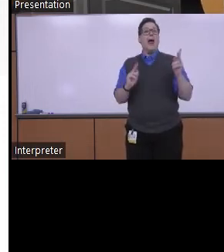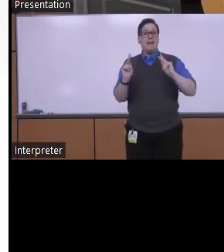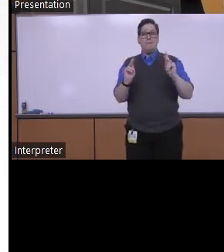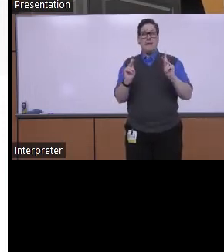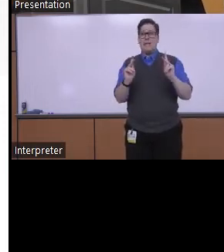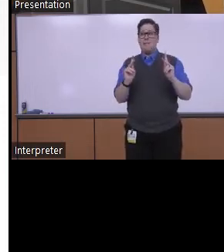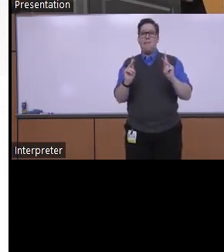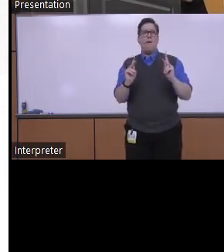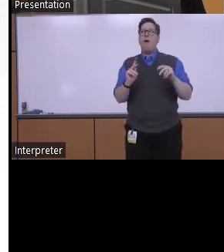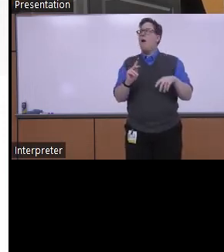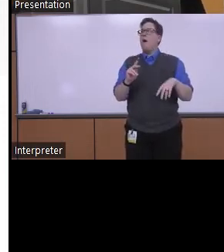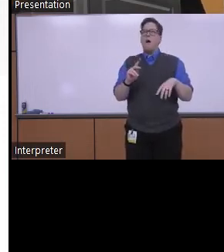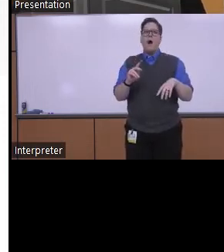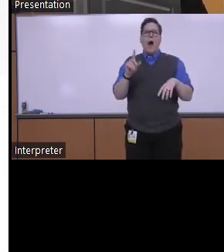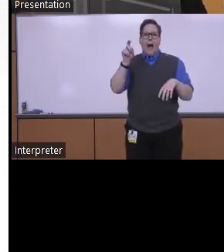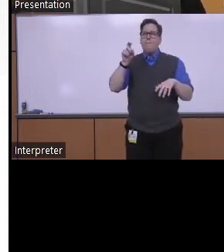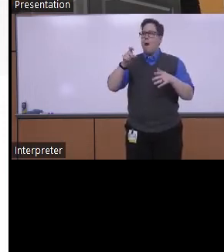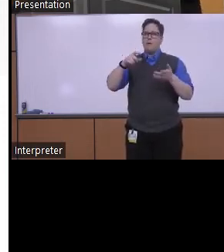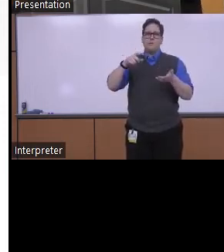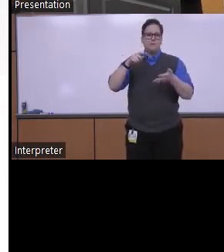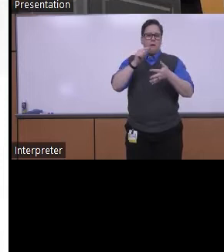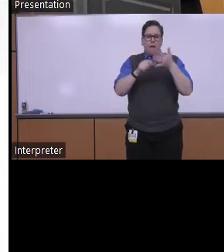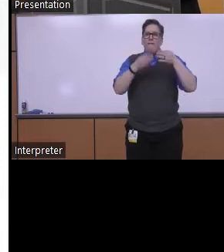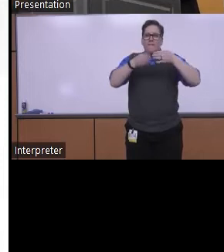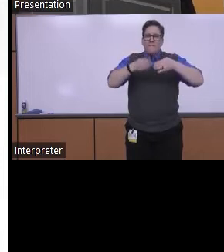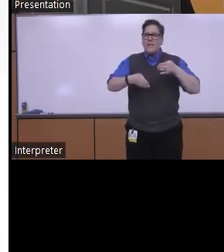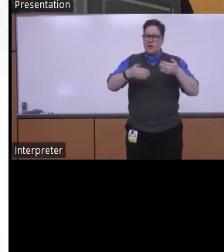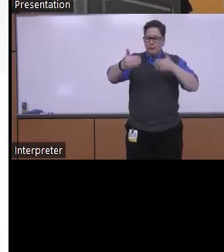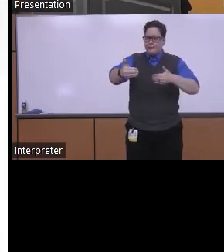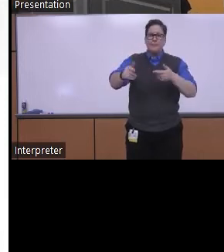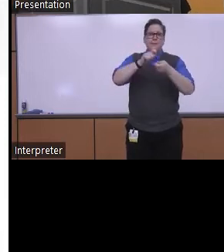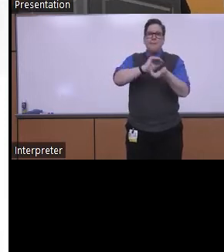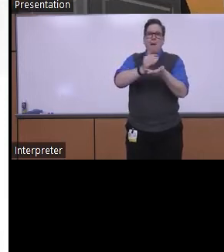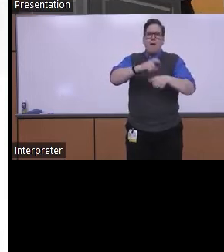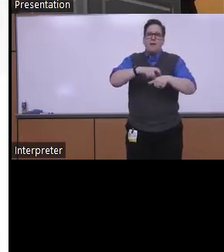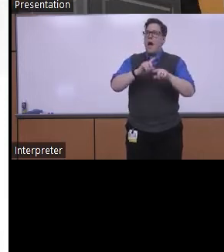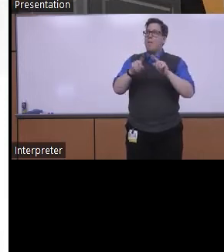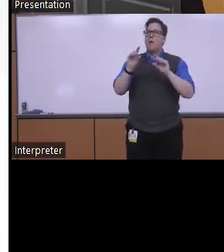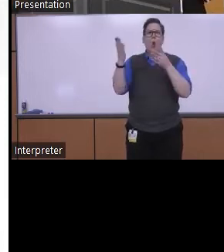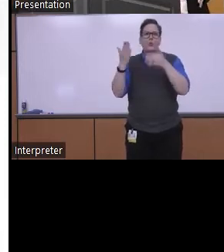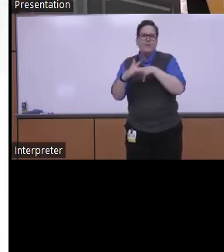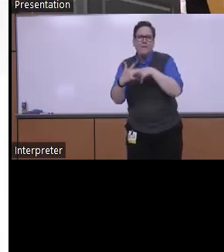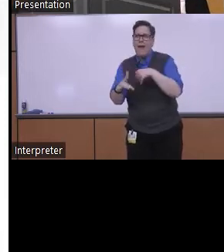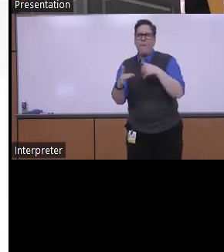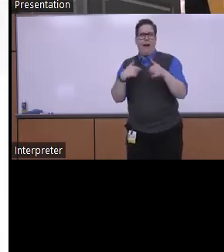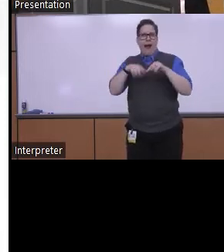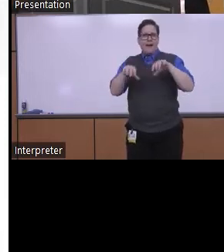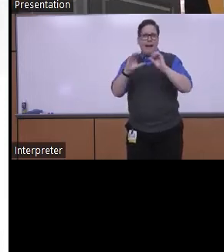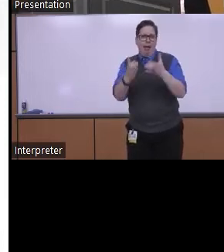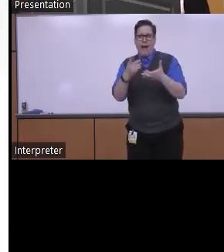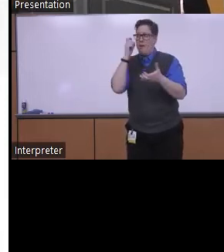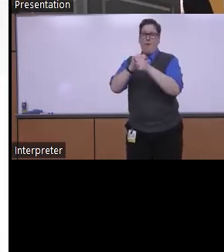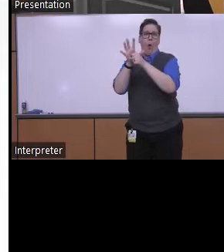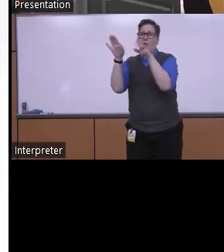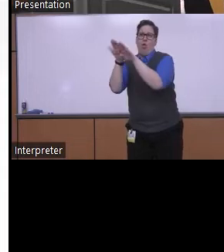had timelines that they couldn't meet because there was actually no services or no classes to take, or so on. So ASFA